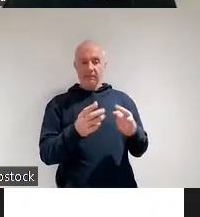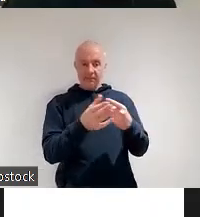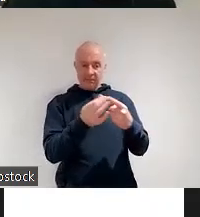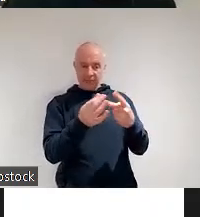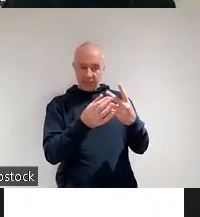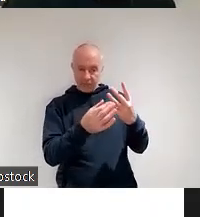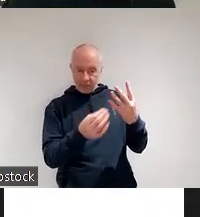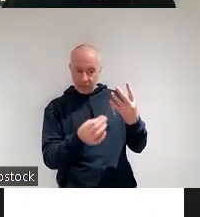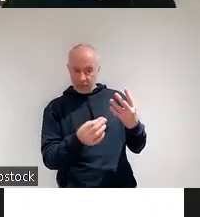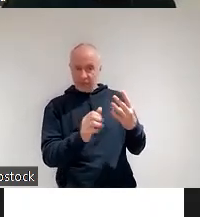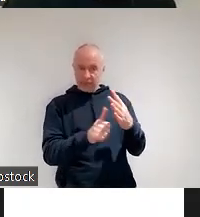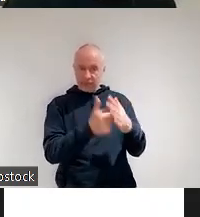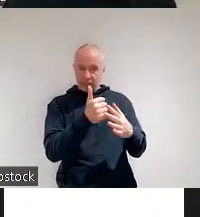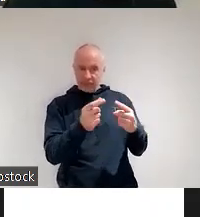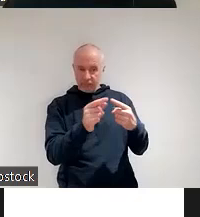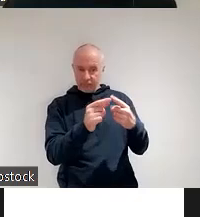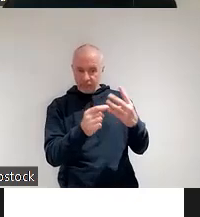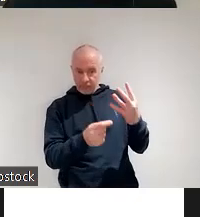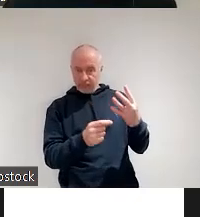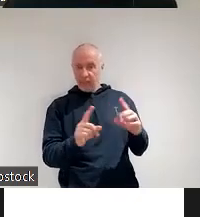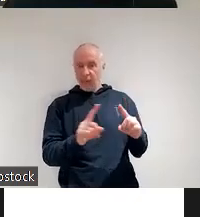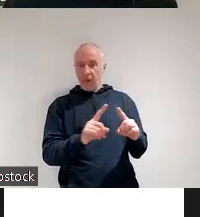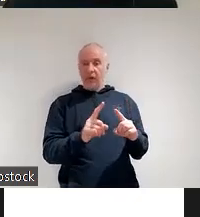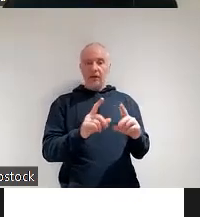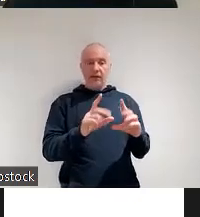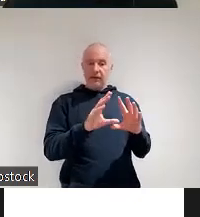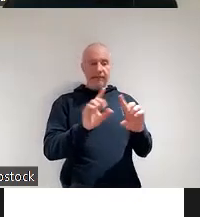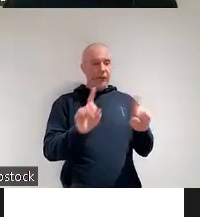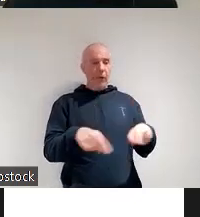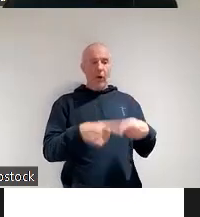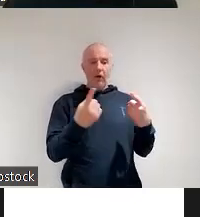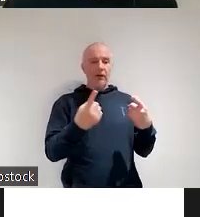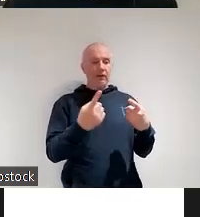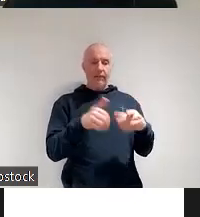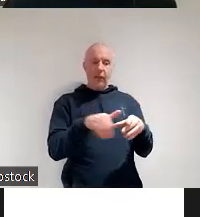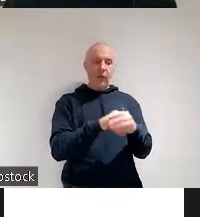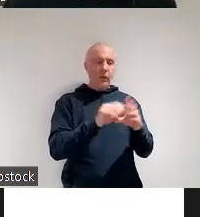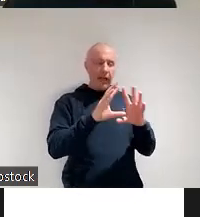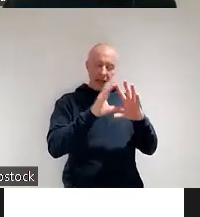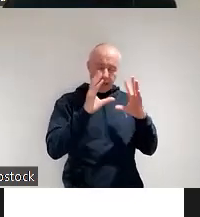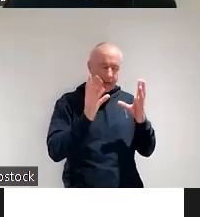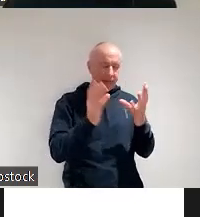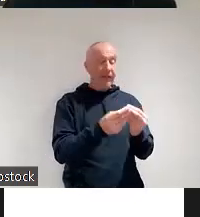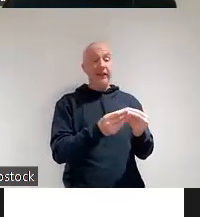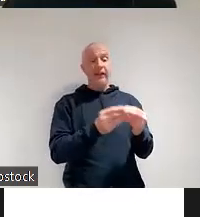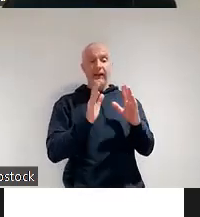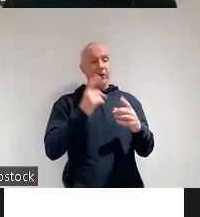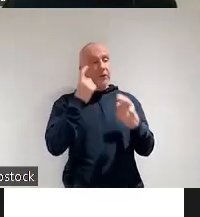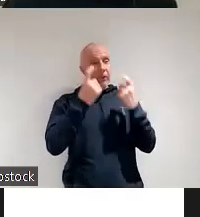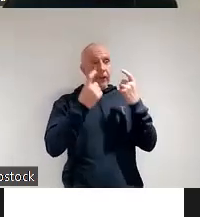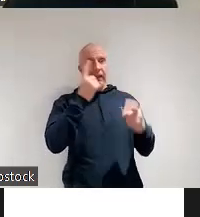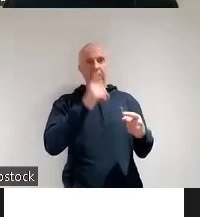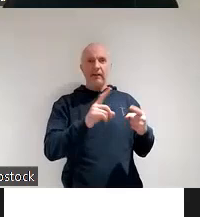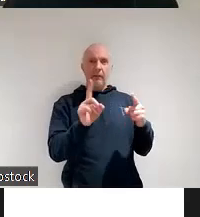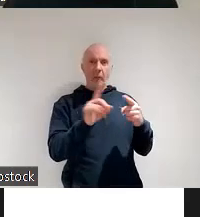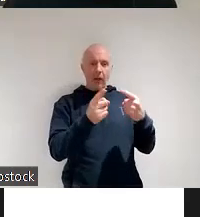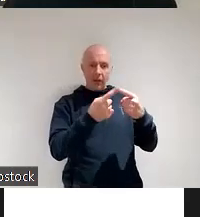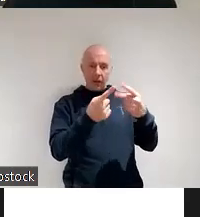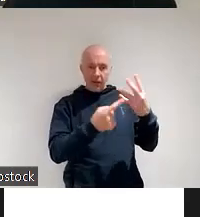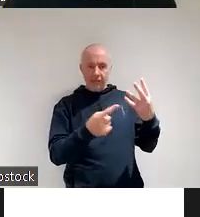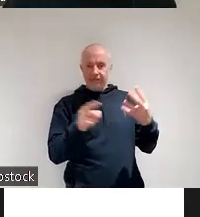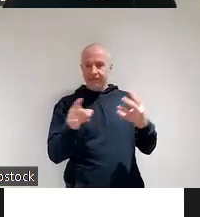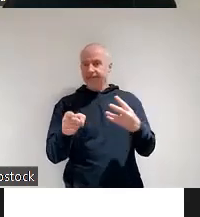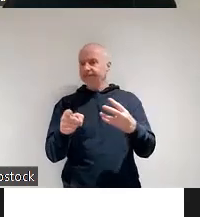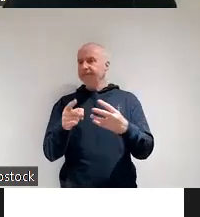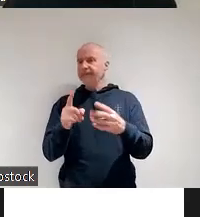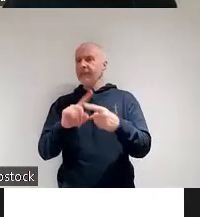it. And normally you can't have everything. You have to really think through about the requirements, combining what your competitor is doing, what the